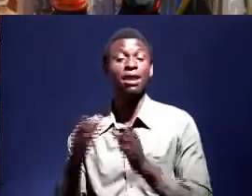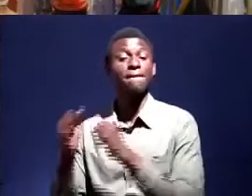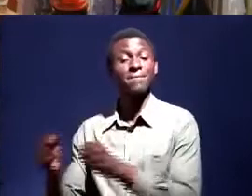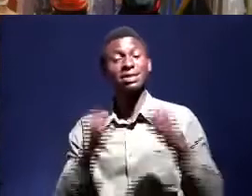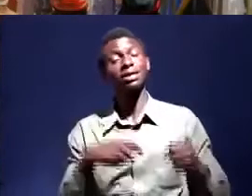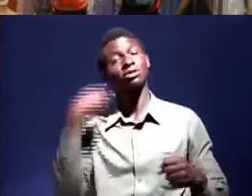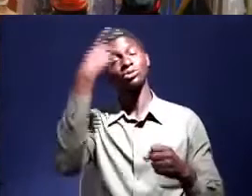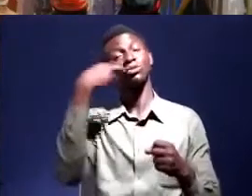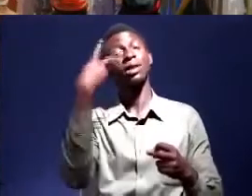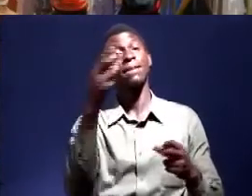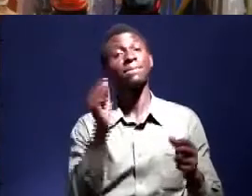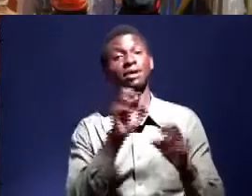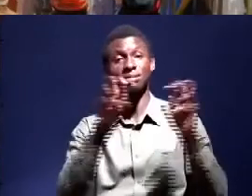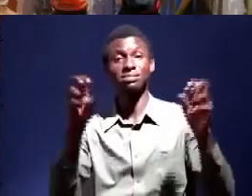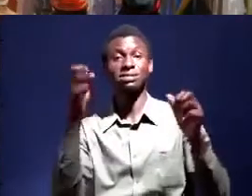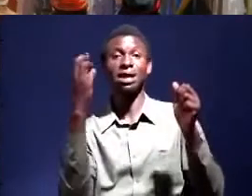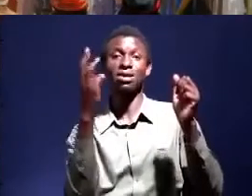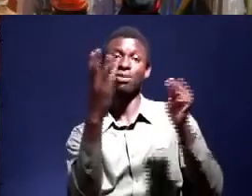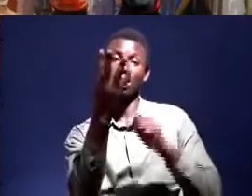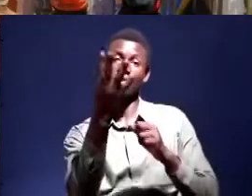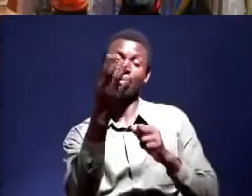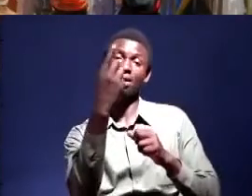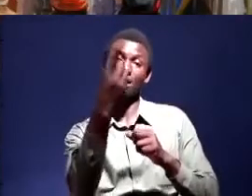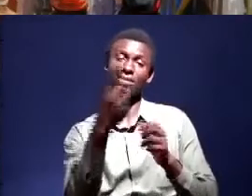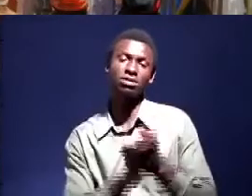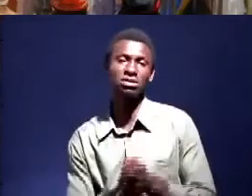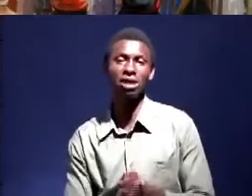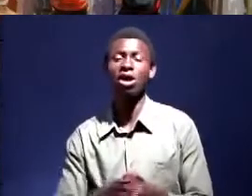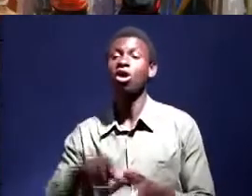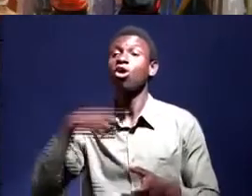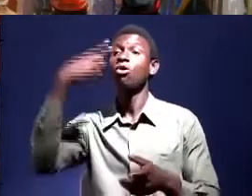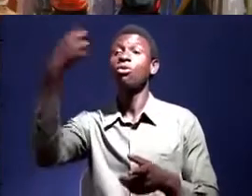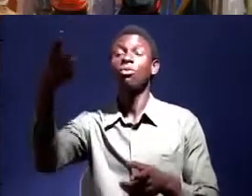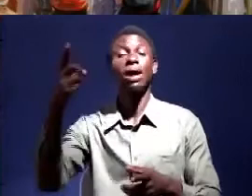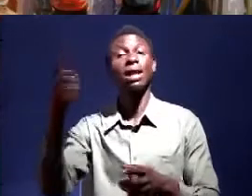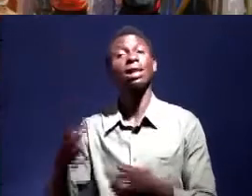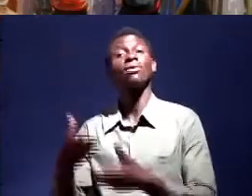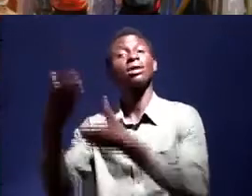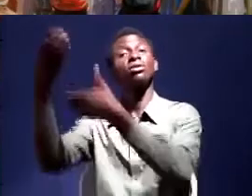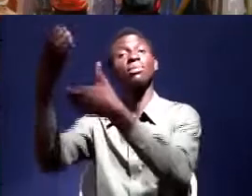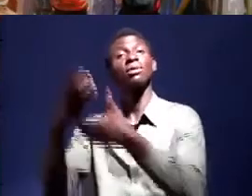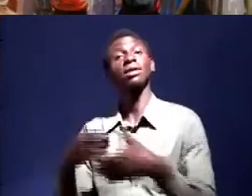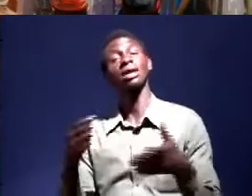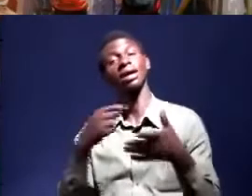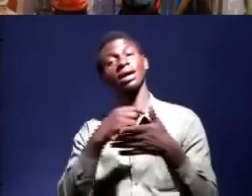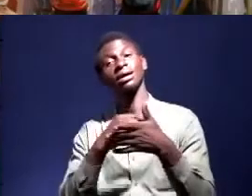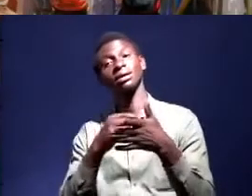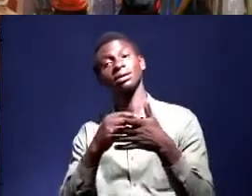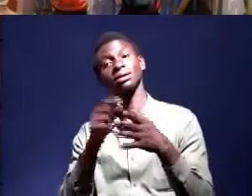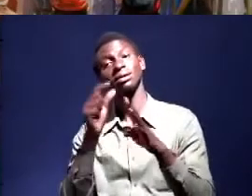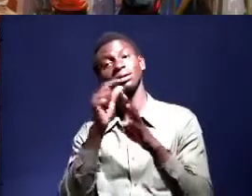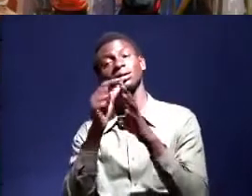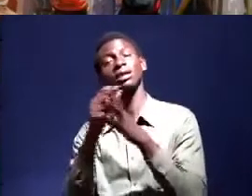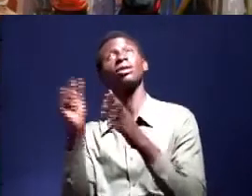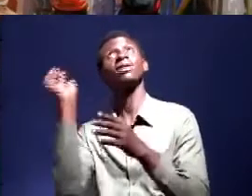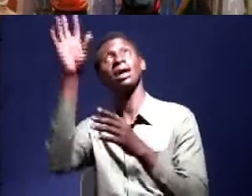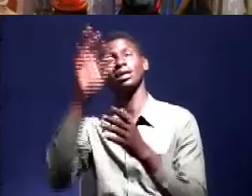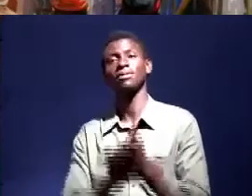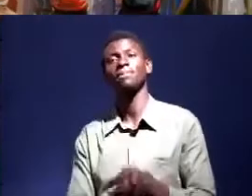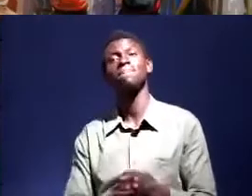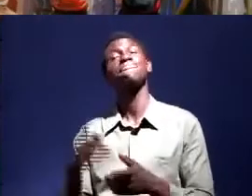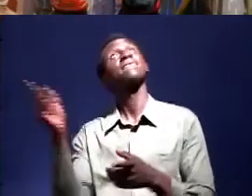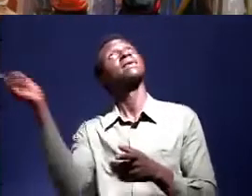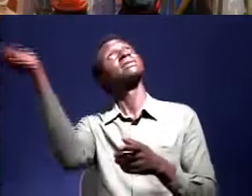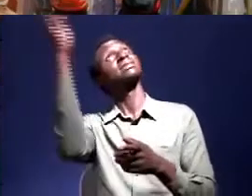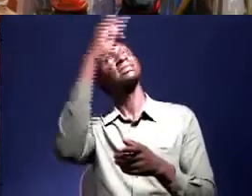Acts 2:41. Those who were received his word, were baptized. The same day, there were added